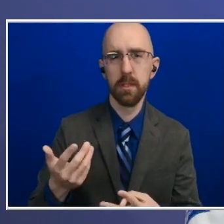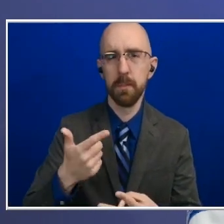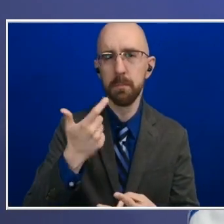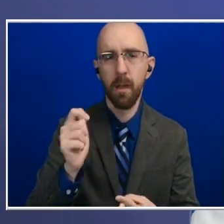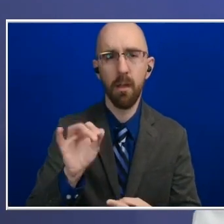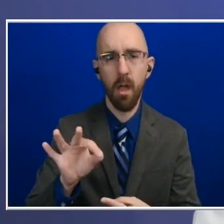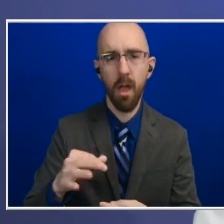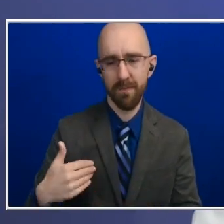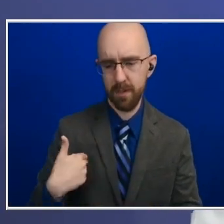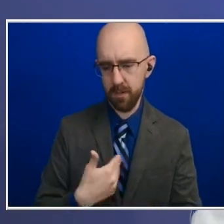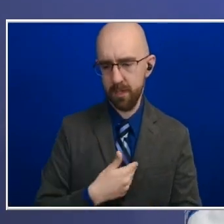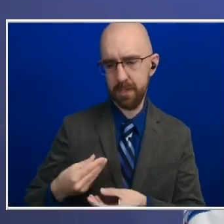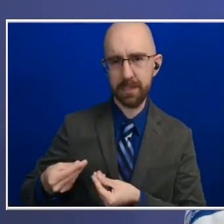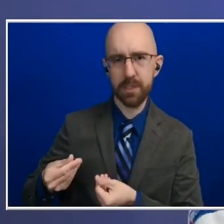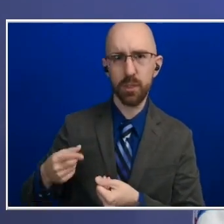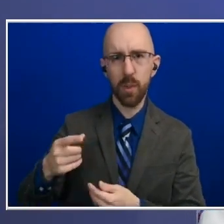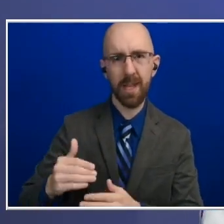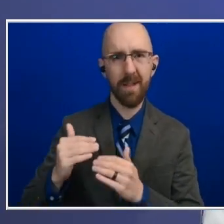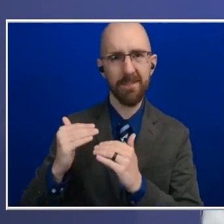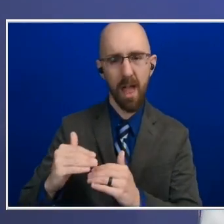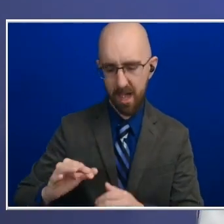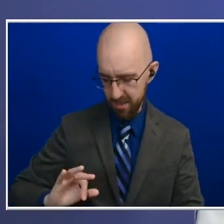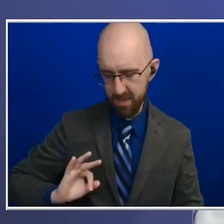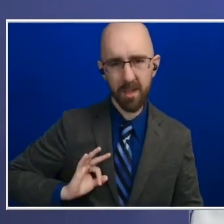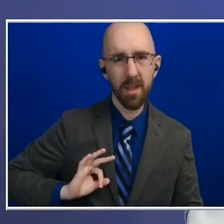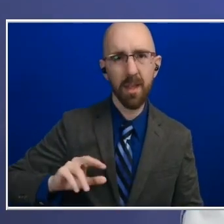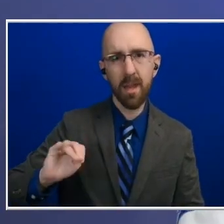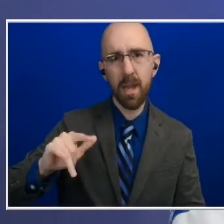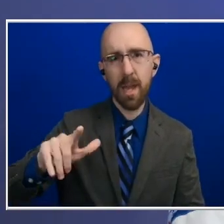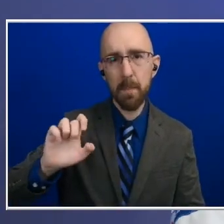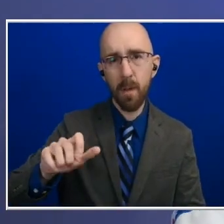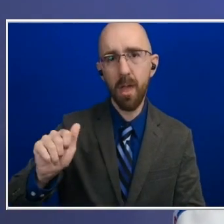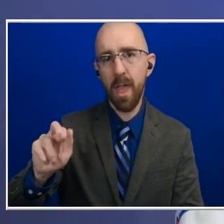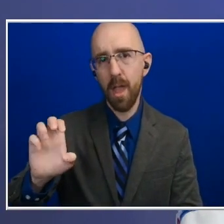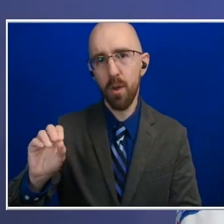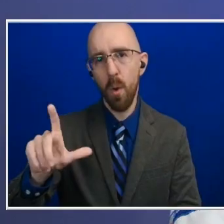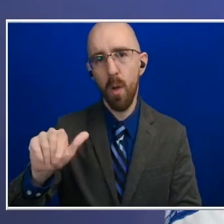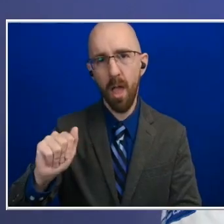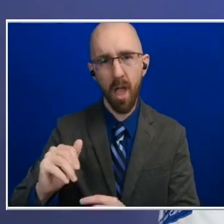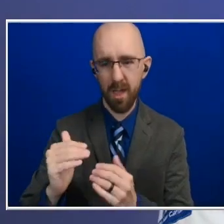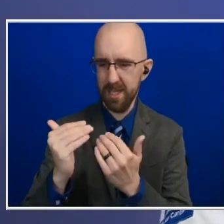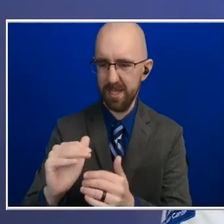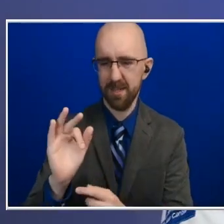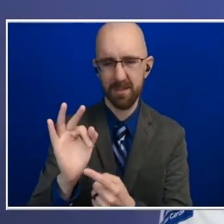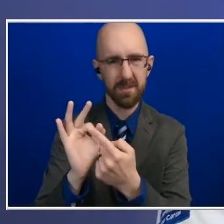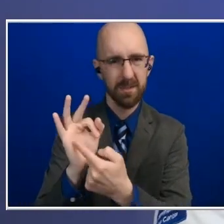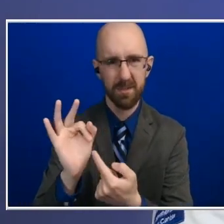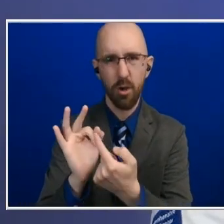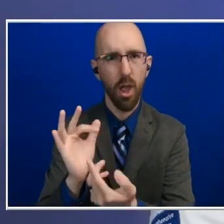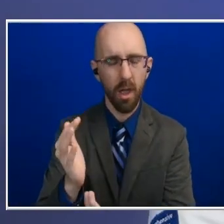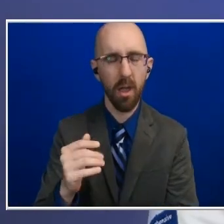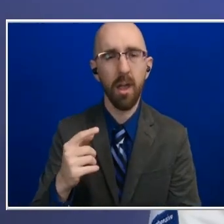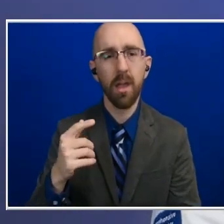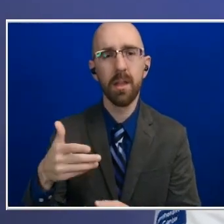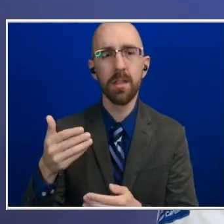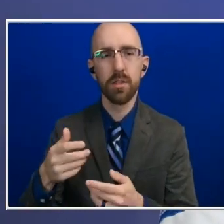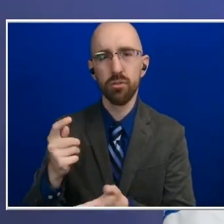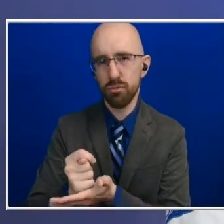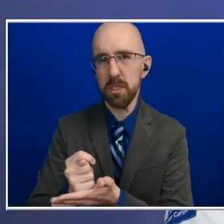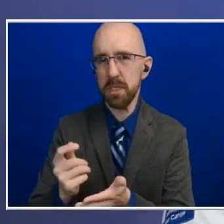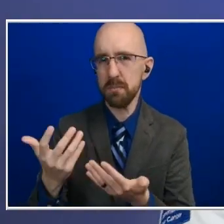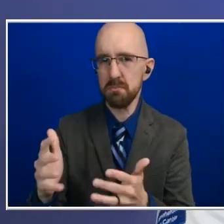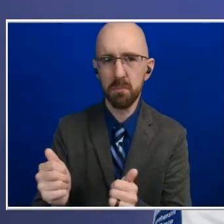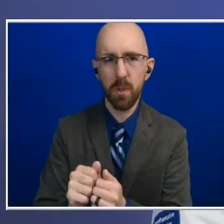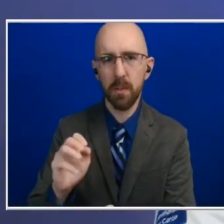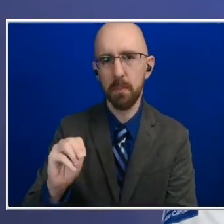is confined to that small area underneath the nipple and areola. The vast majority of men are treated with mastectomy. There are reports